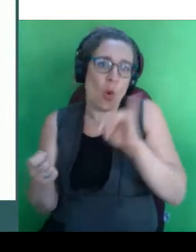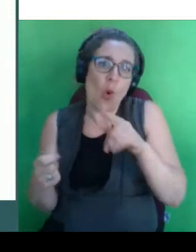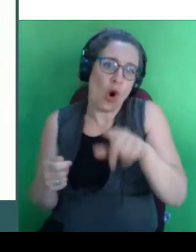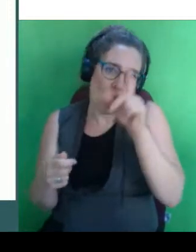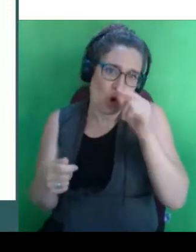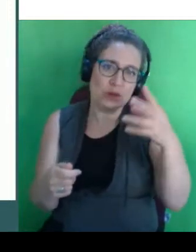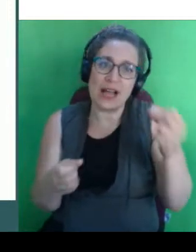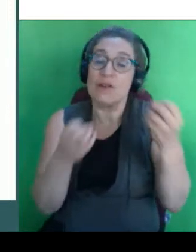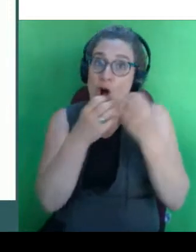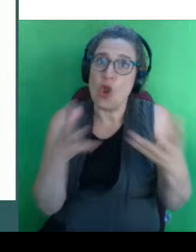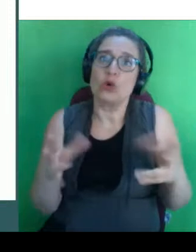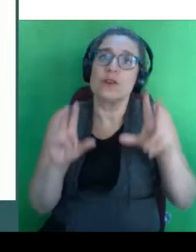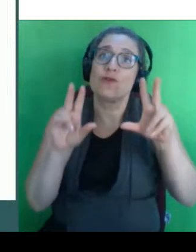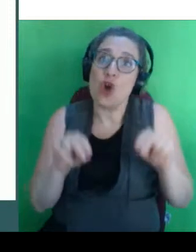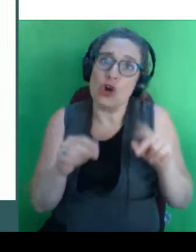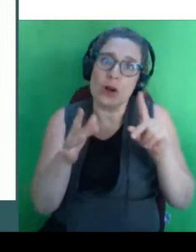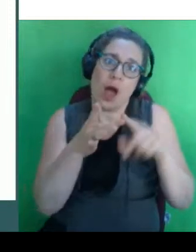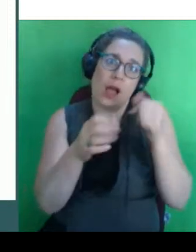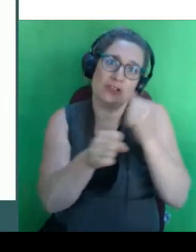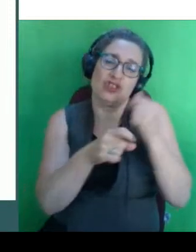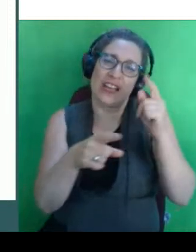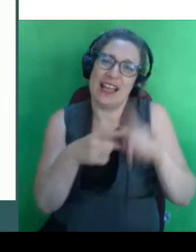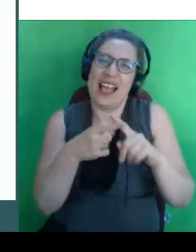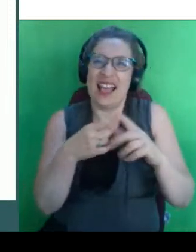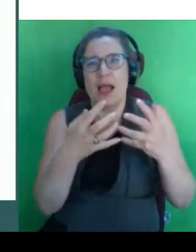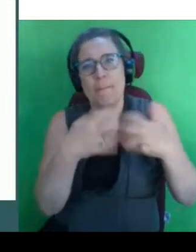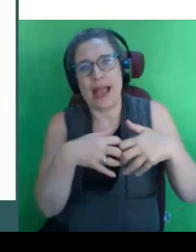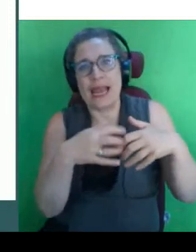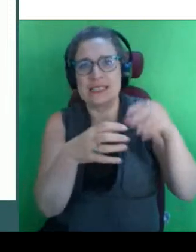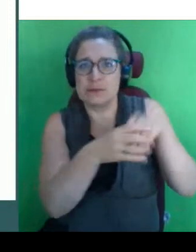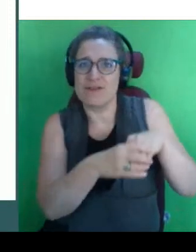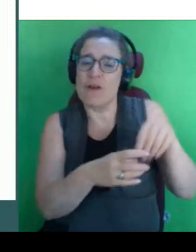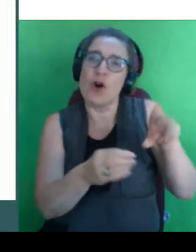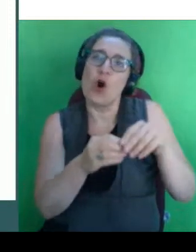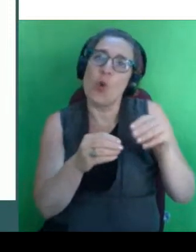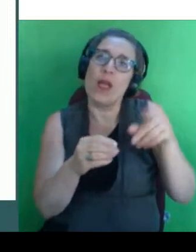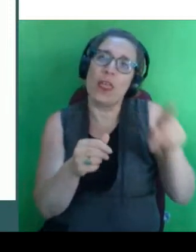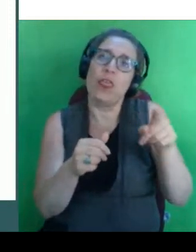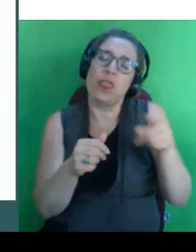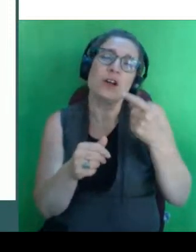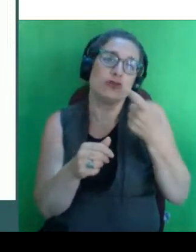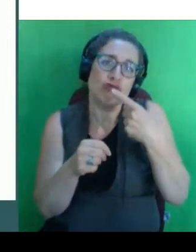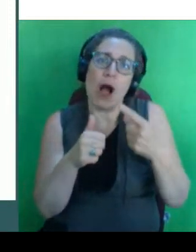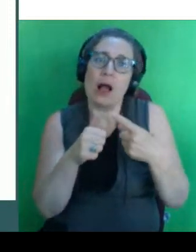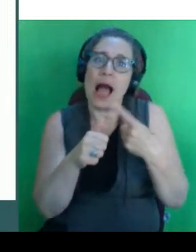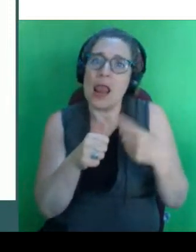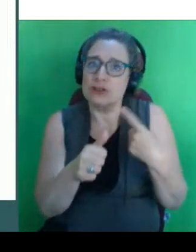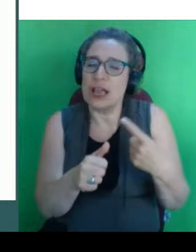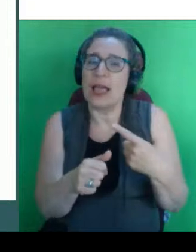non-IgE mechanisms involved in drug allergy, and some delayed onset things, and